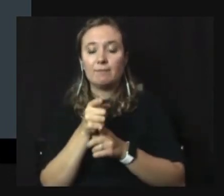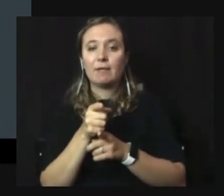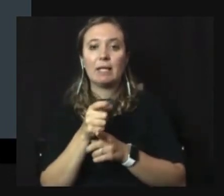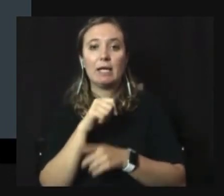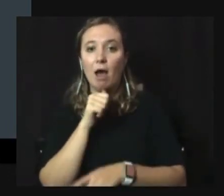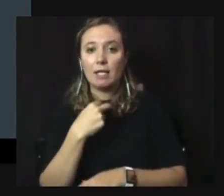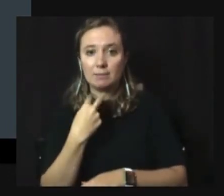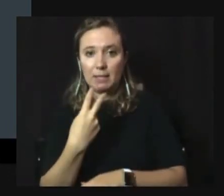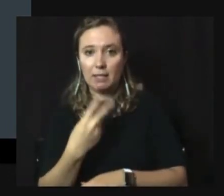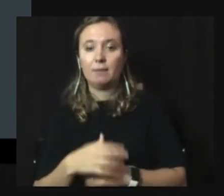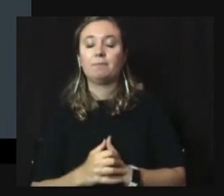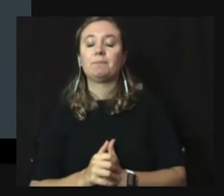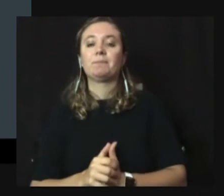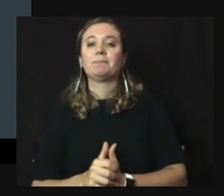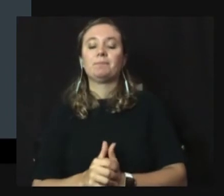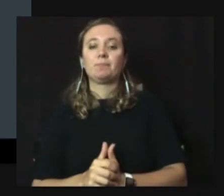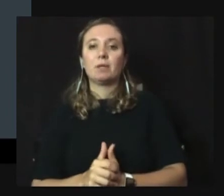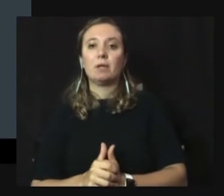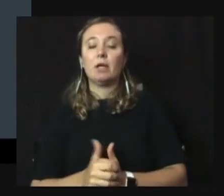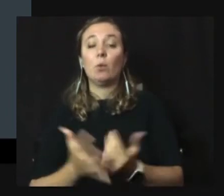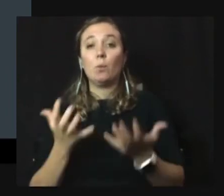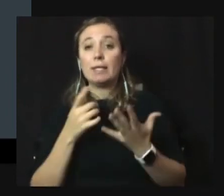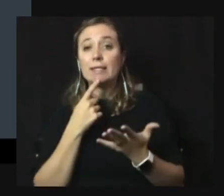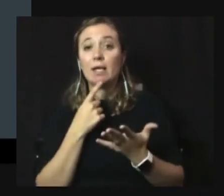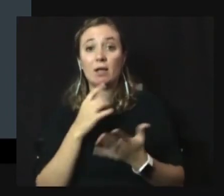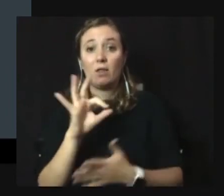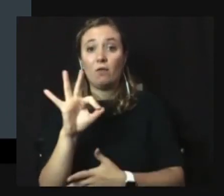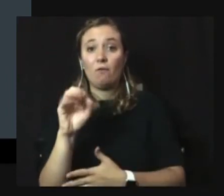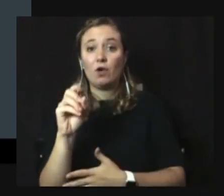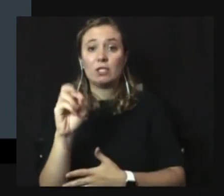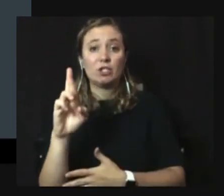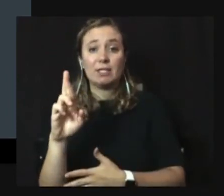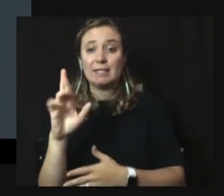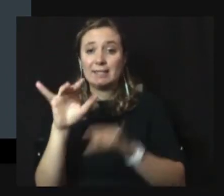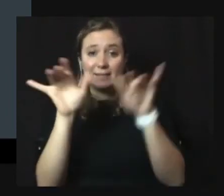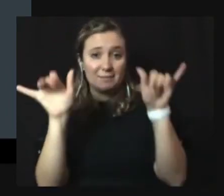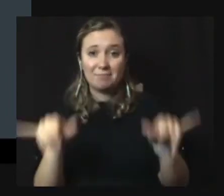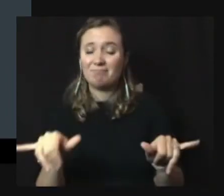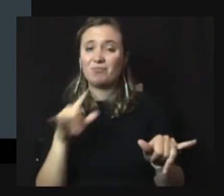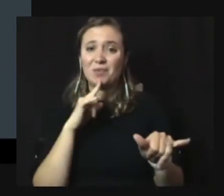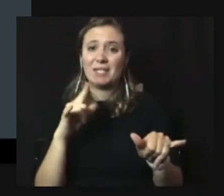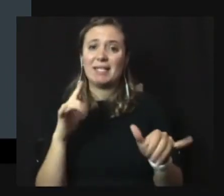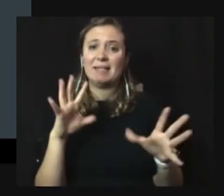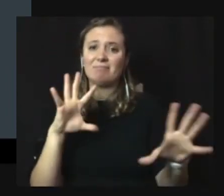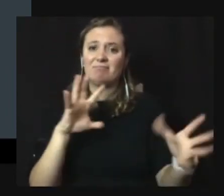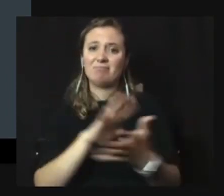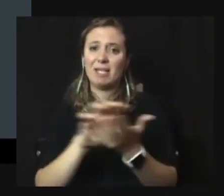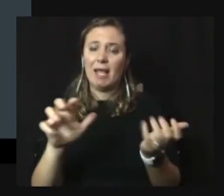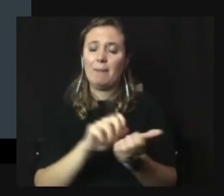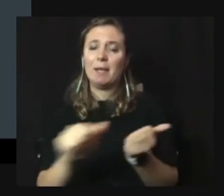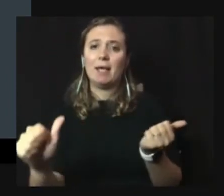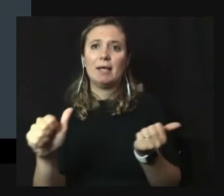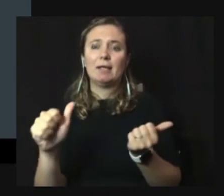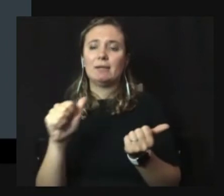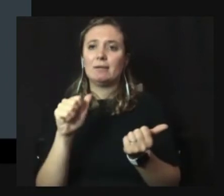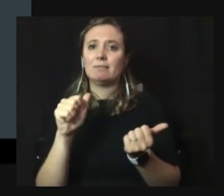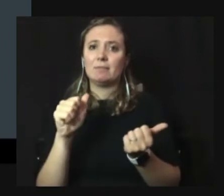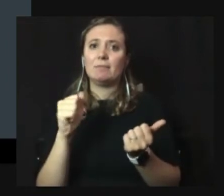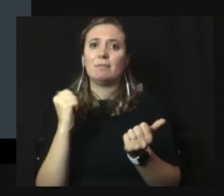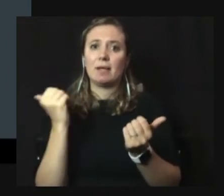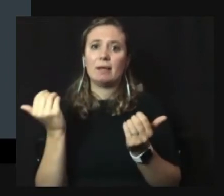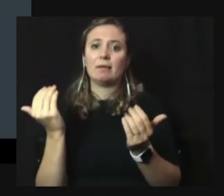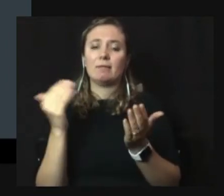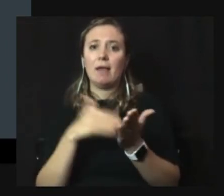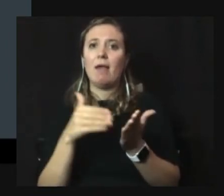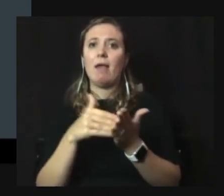who, first of all, the foster system is damaged, it is flawed, it is repeating cycles of abuse